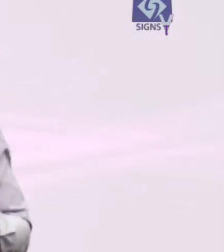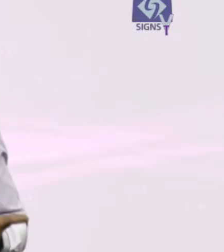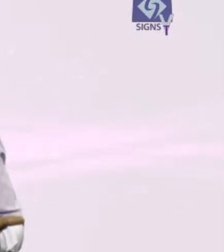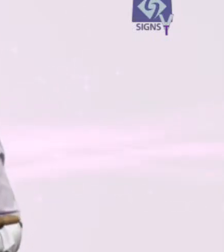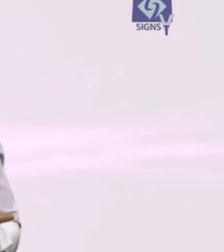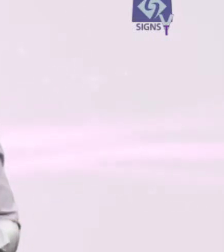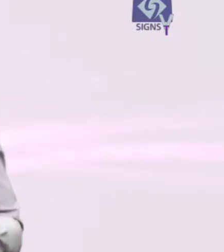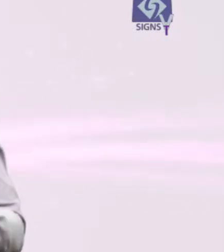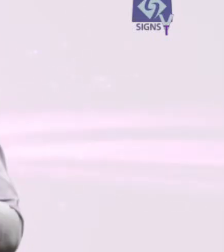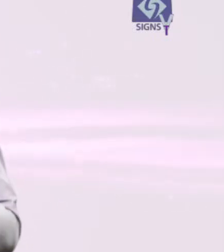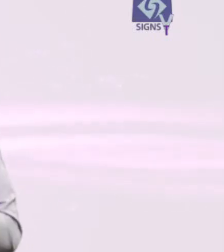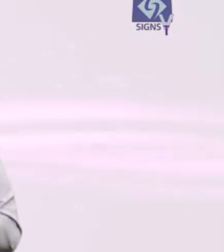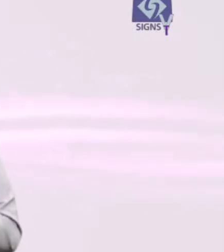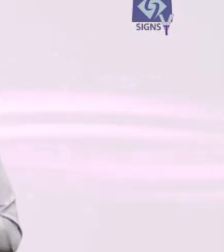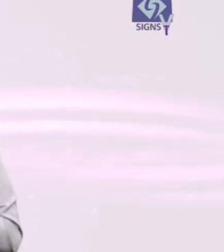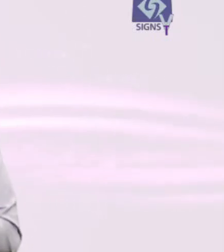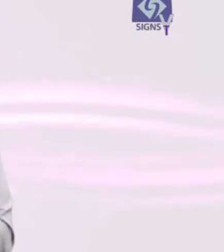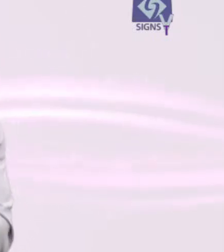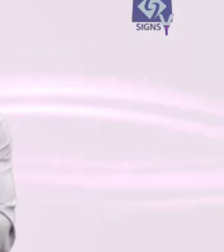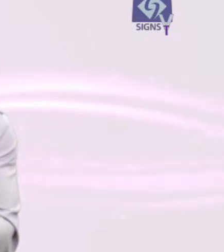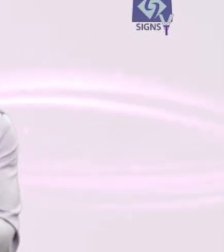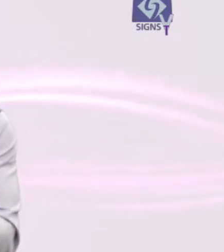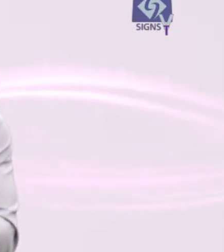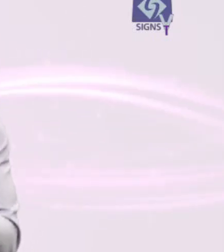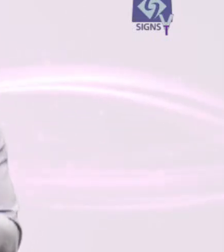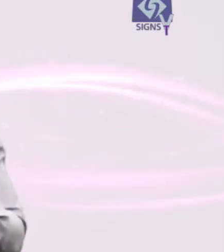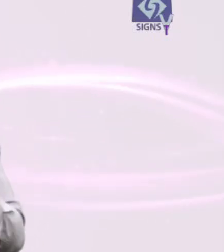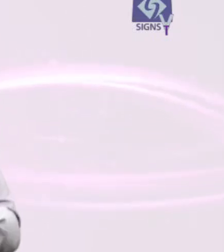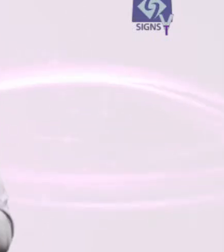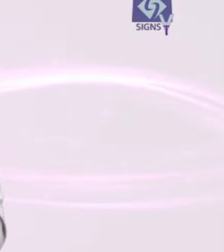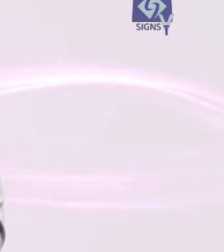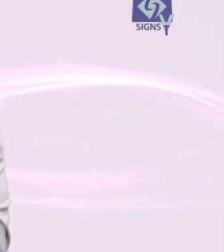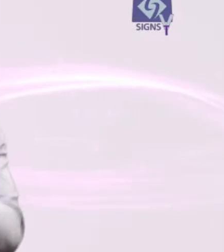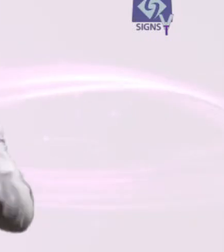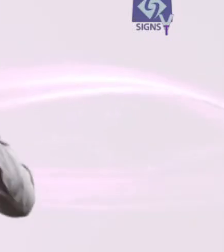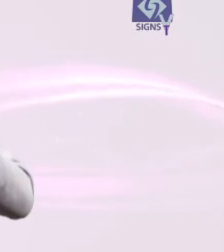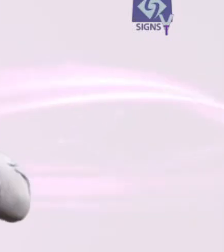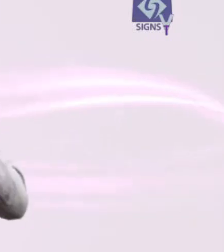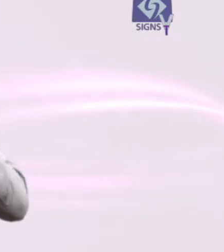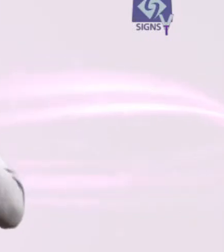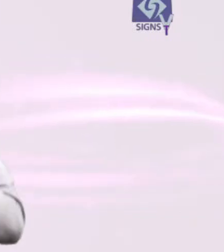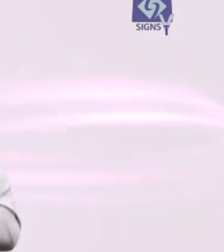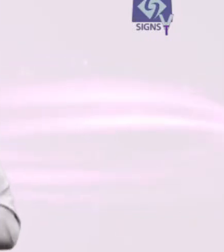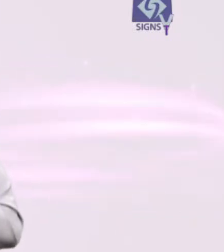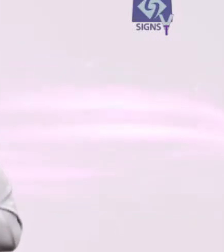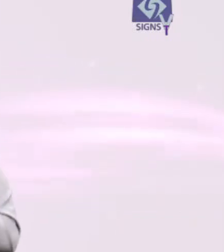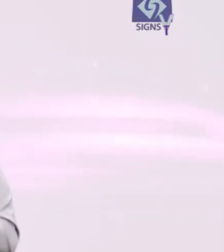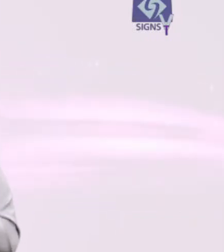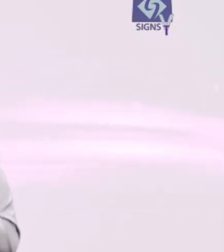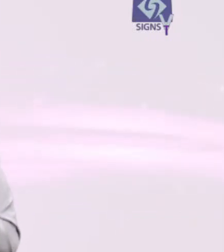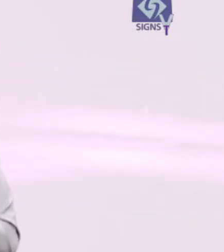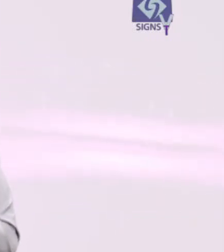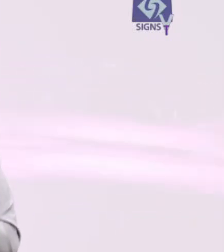the home of inclusion, and let's make communication beautiful.